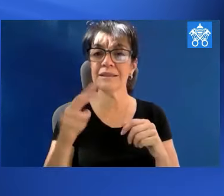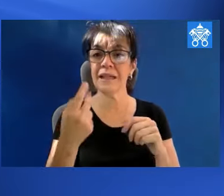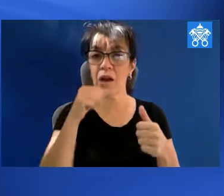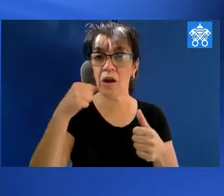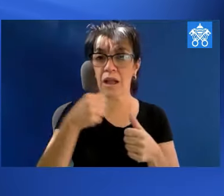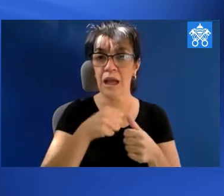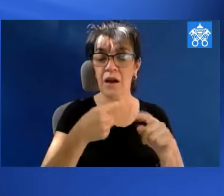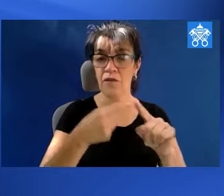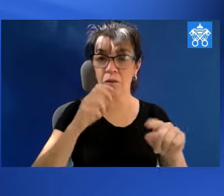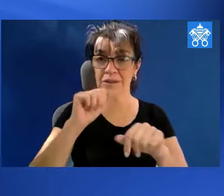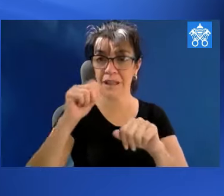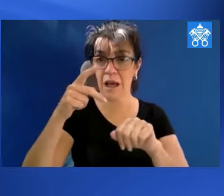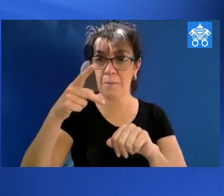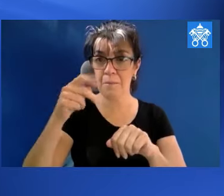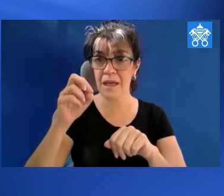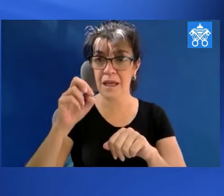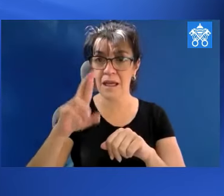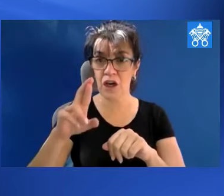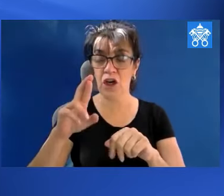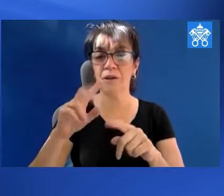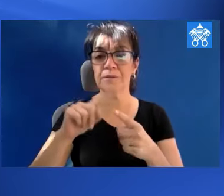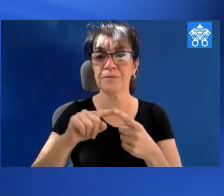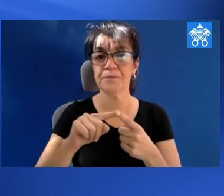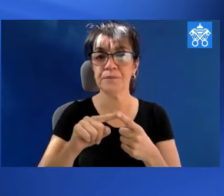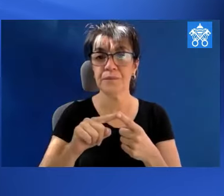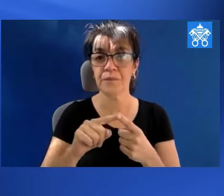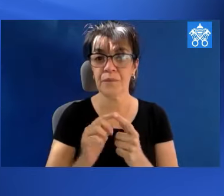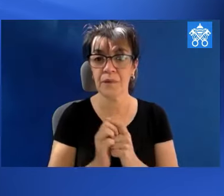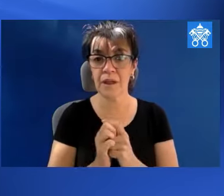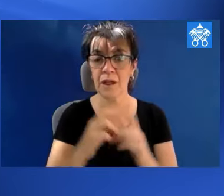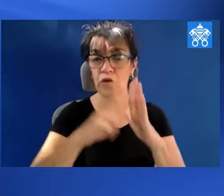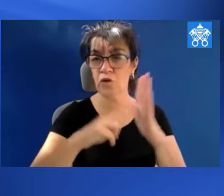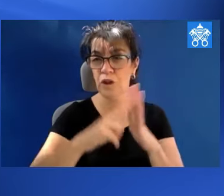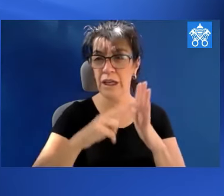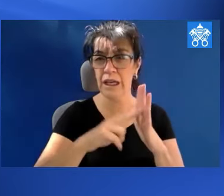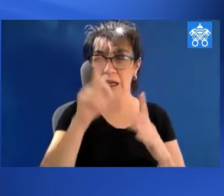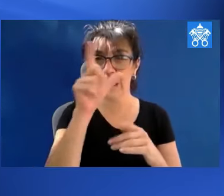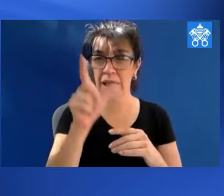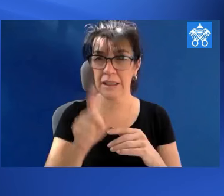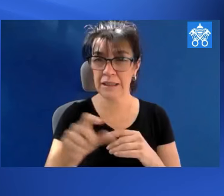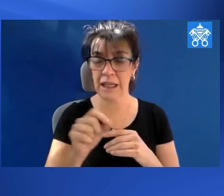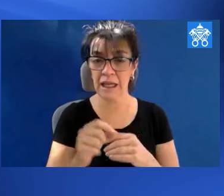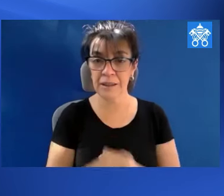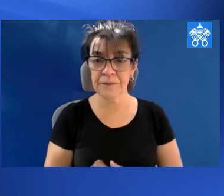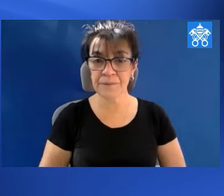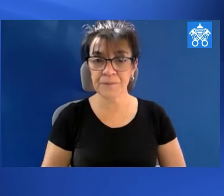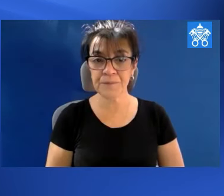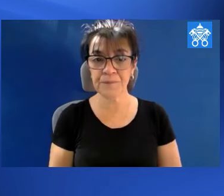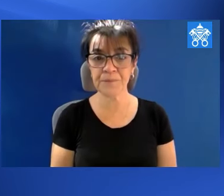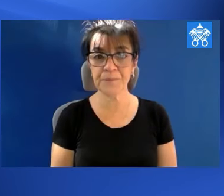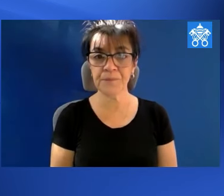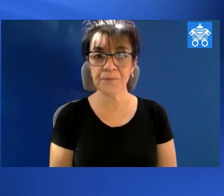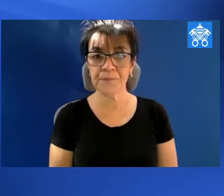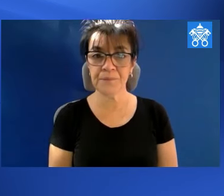Dalla seconda lettera di San Pietro Apostolo. Fratelli, sappiate anzitutto